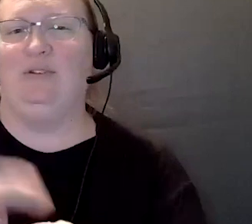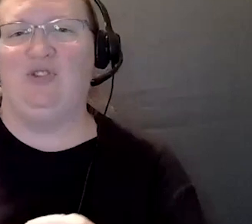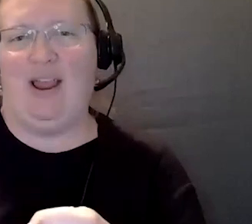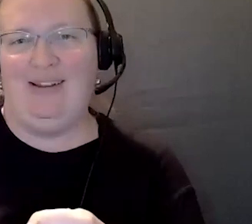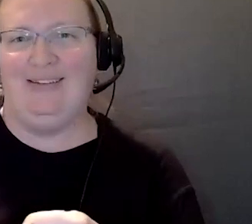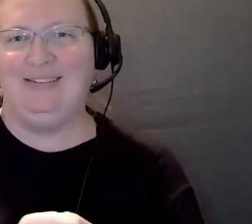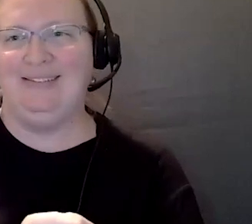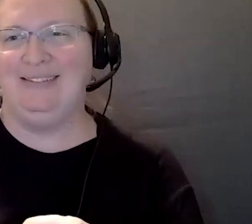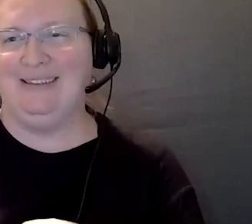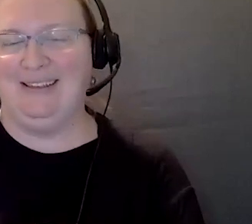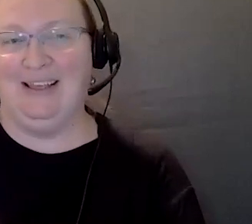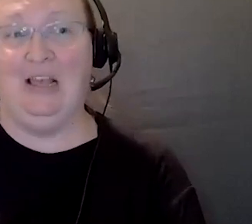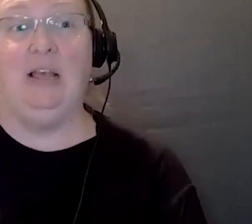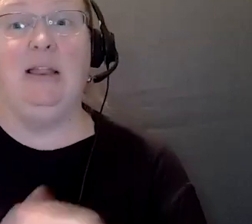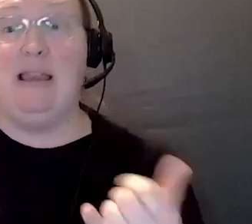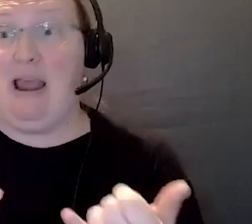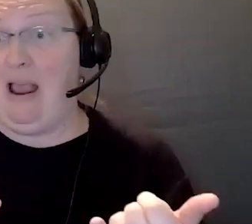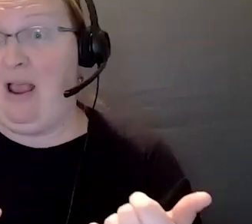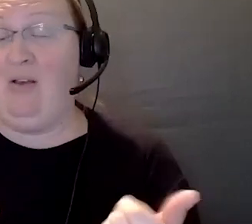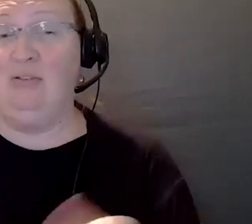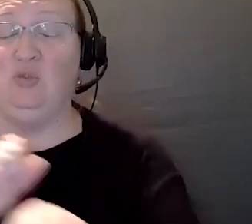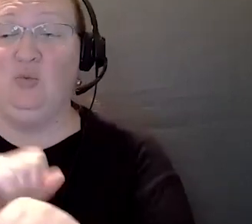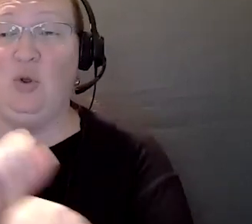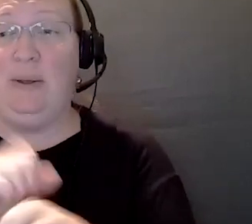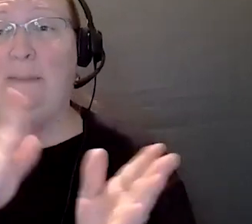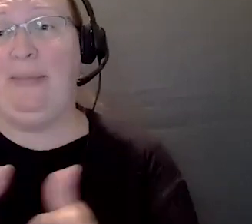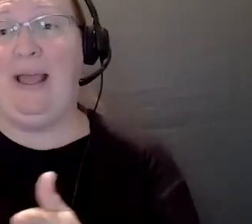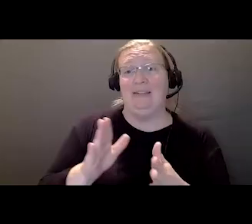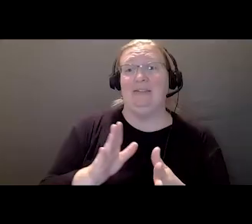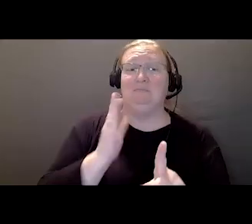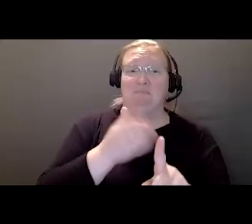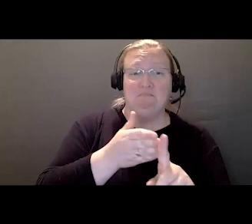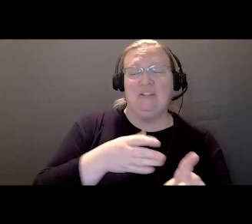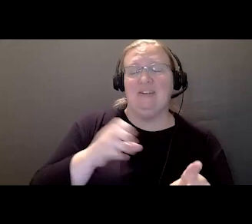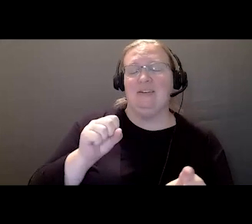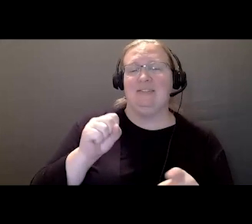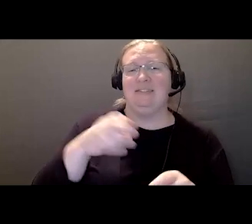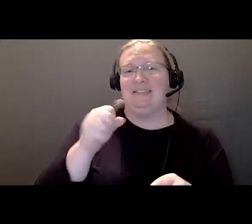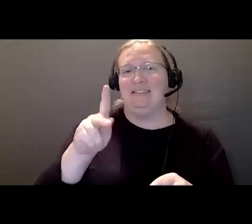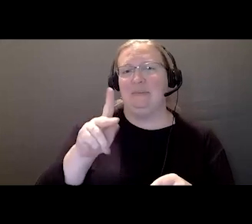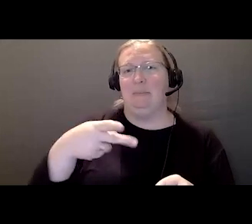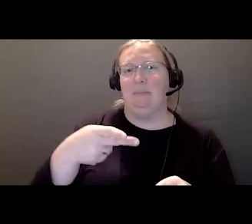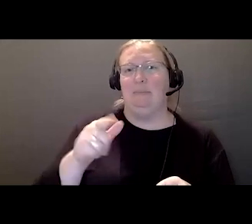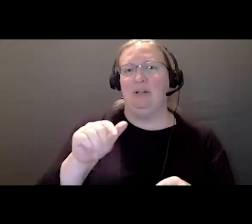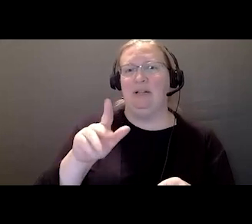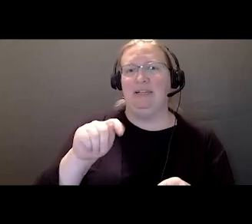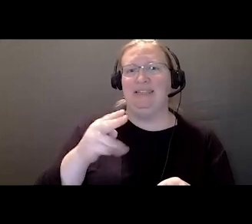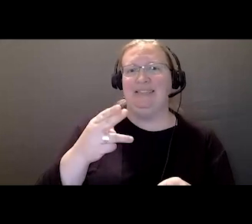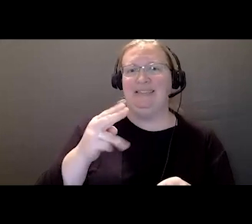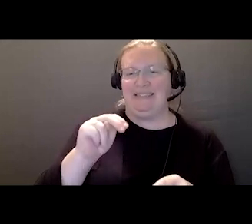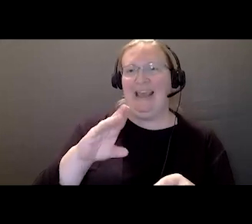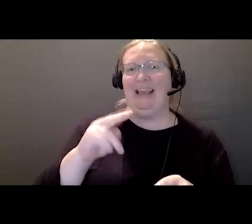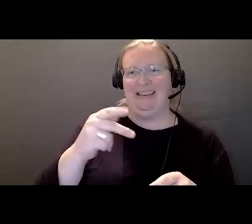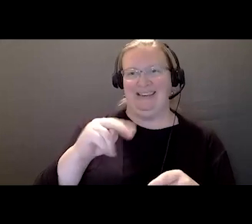She is currently working on plans to attend Saskatchewan Polytechnic to pursue a certificate in the culinary arts. She